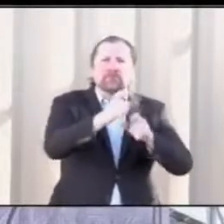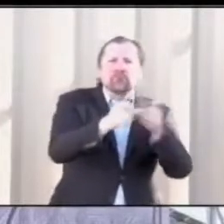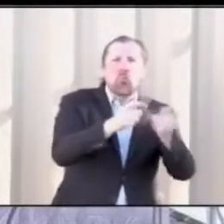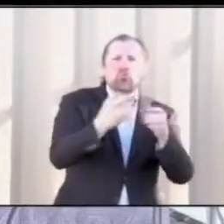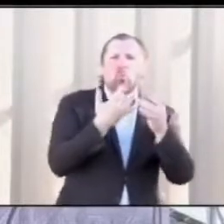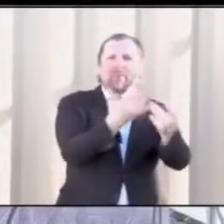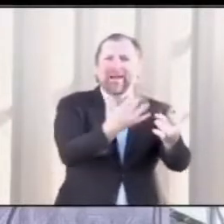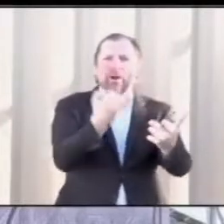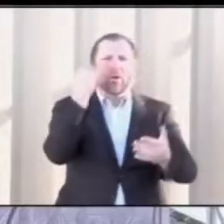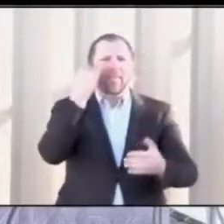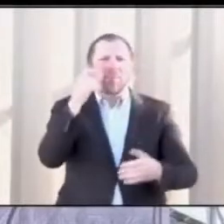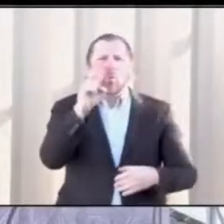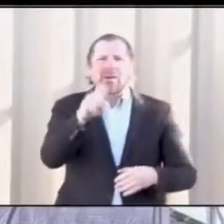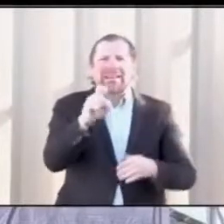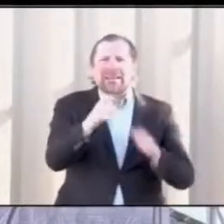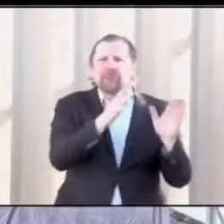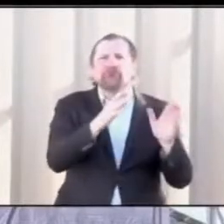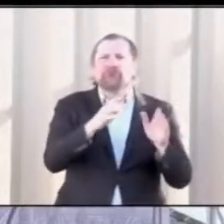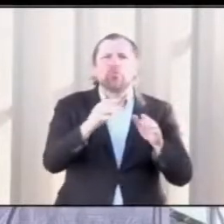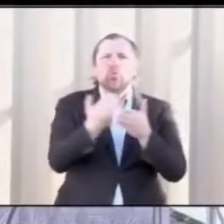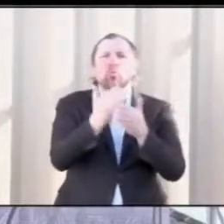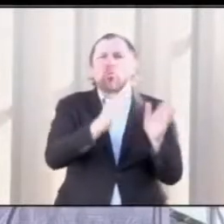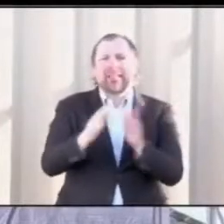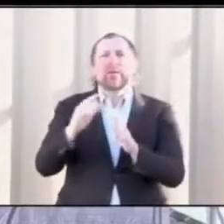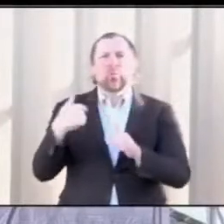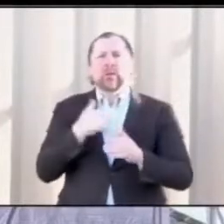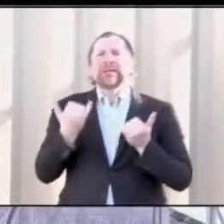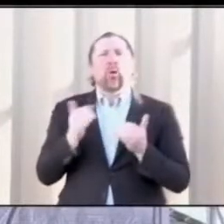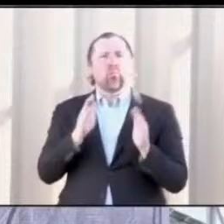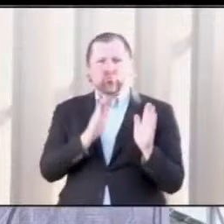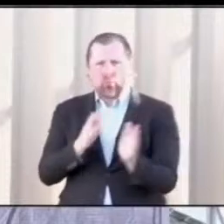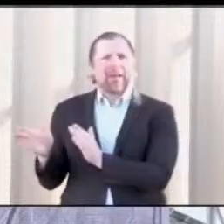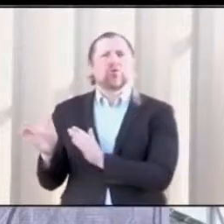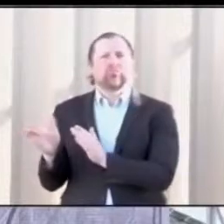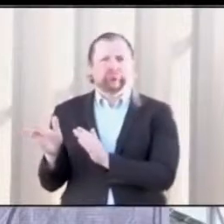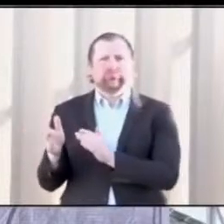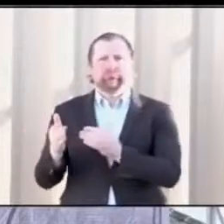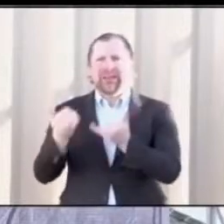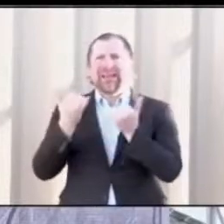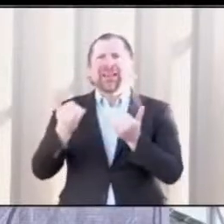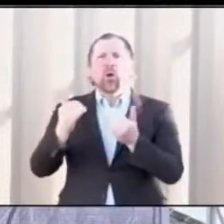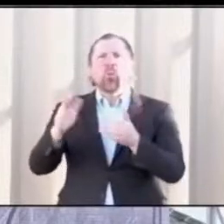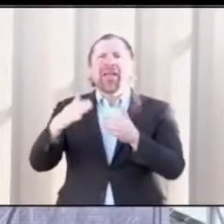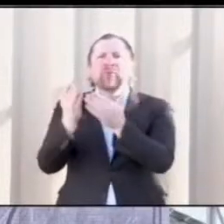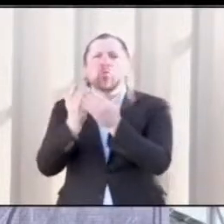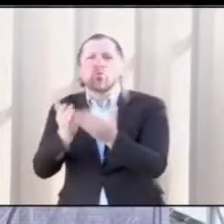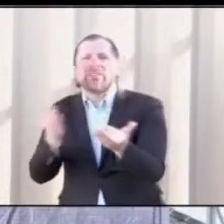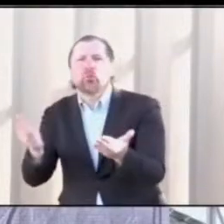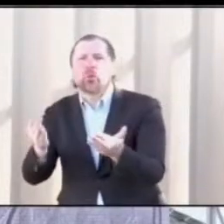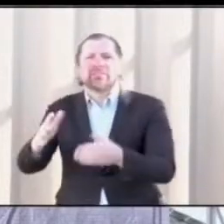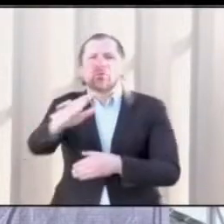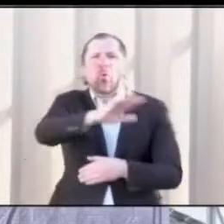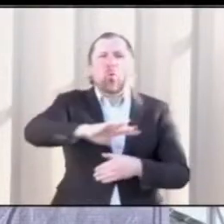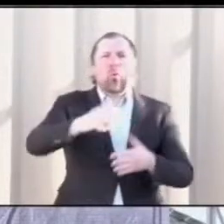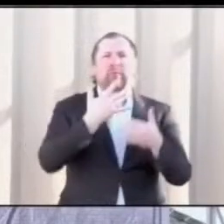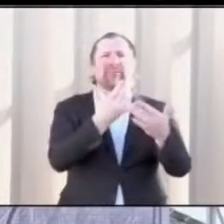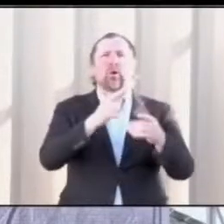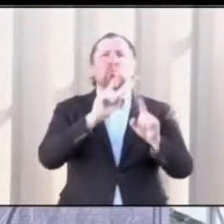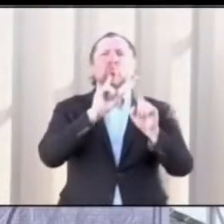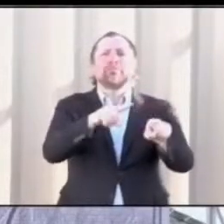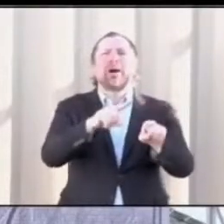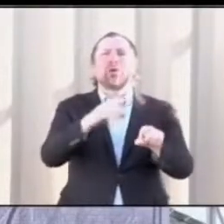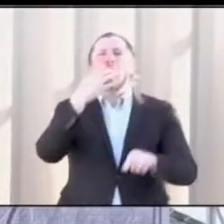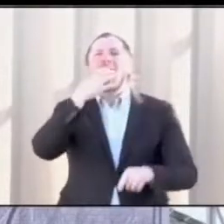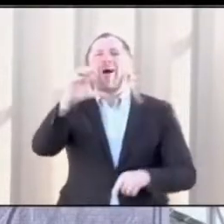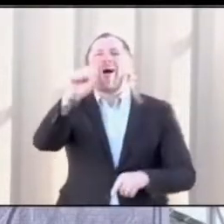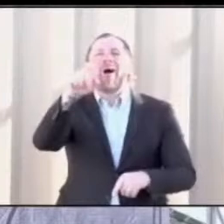a need for them, we will be prepared. And we are surging resources across this fire as necessary to respond to any hotspots